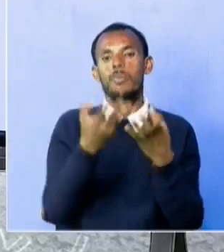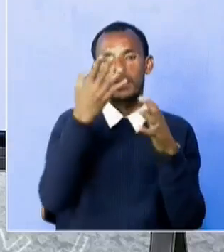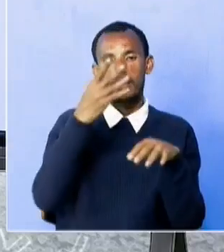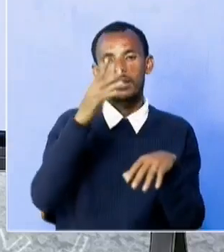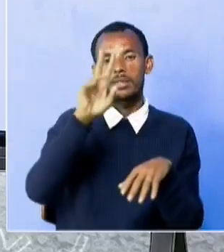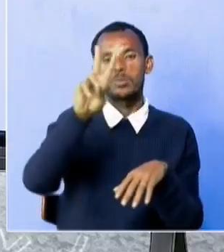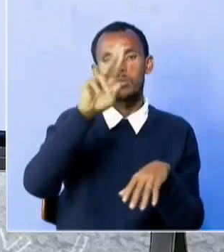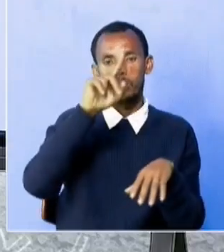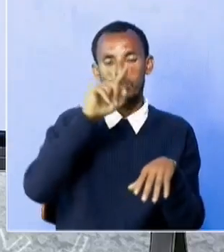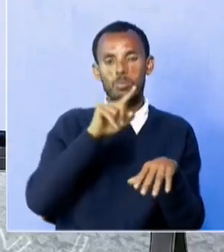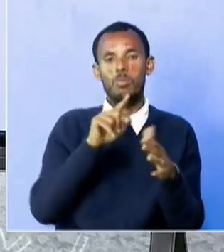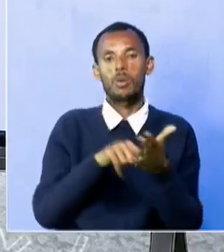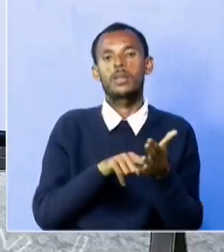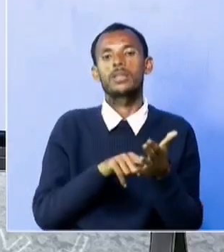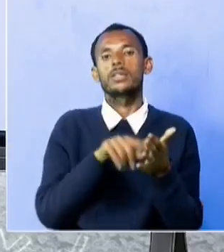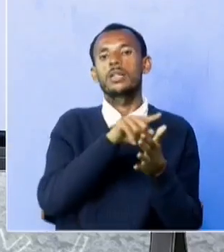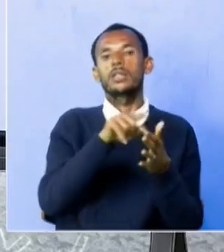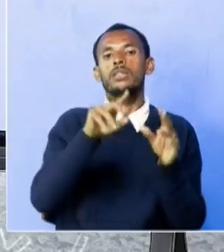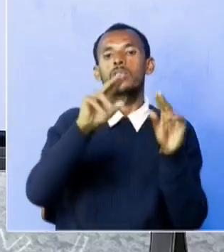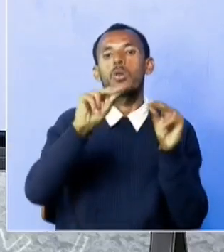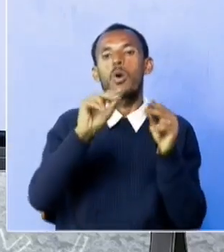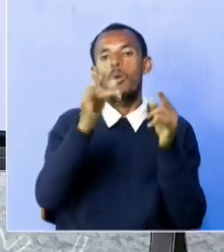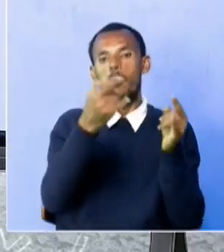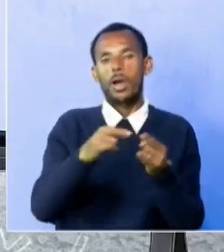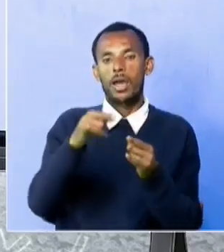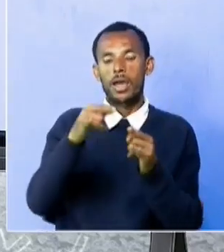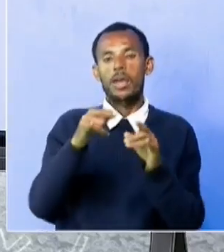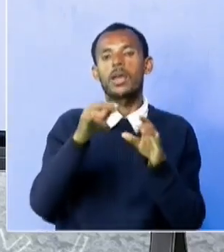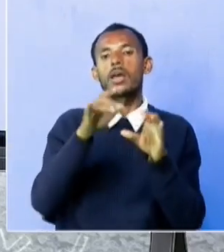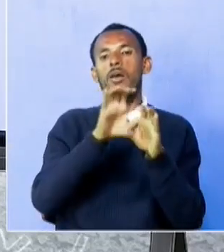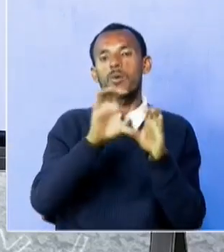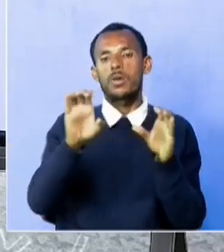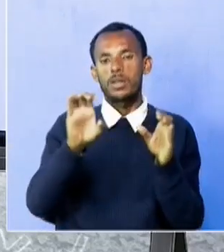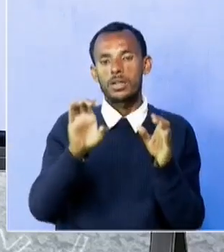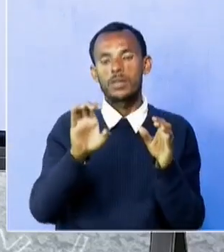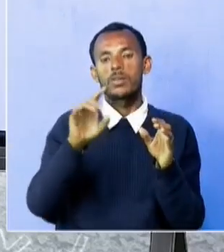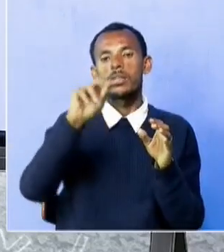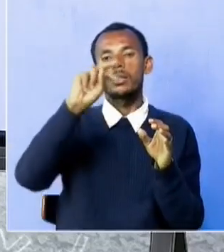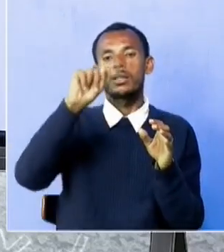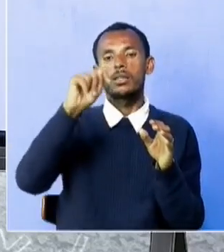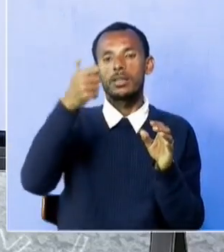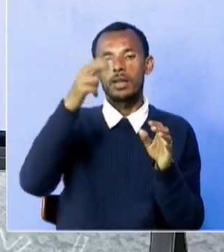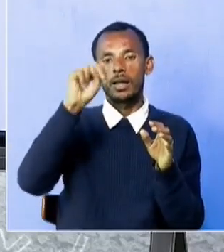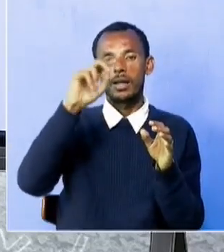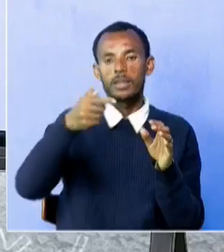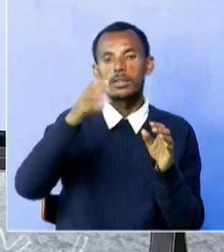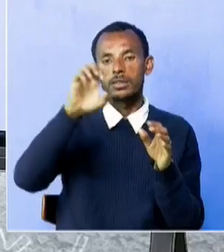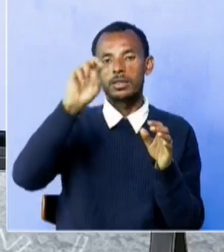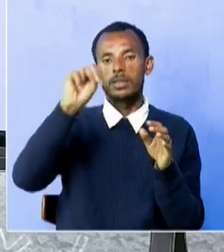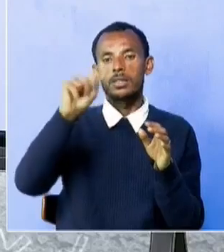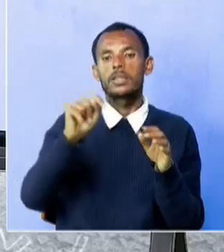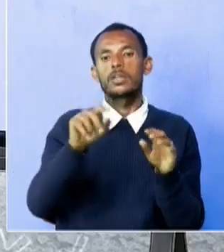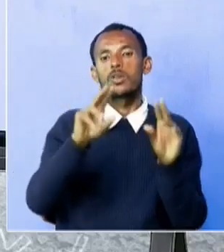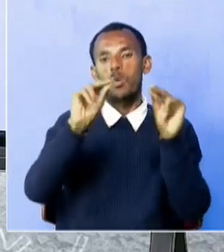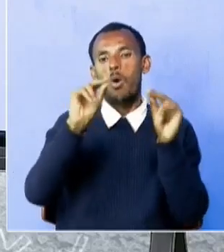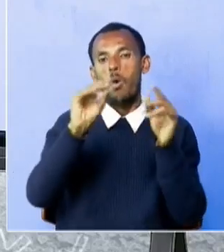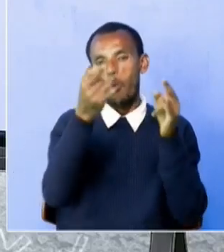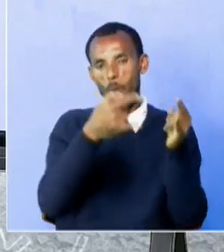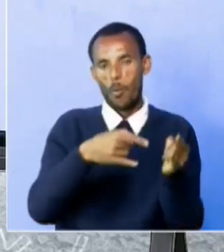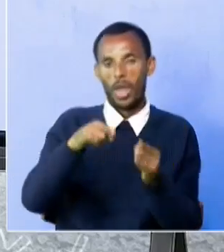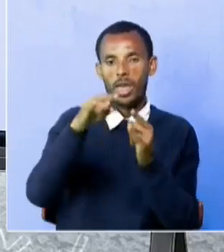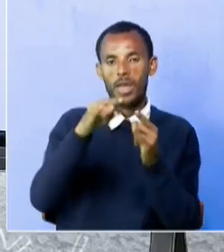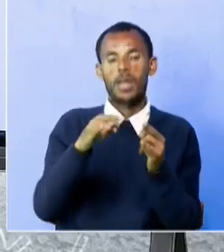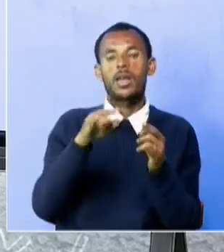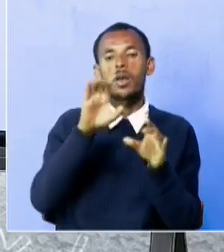points. So there is no way for a chord to be on a tangent line. Okay? There is no way for a